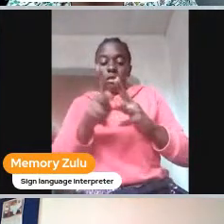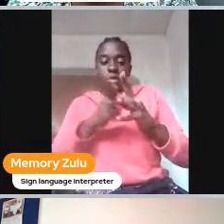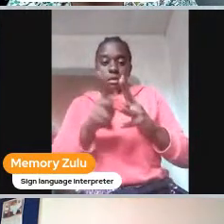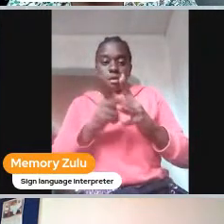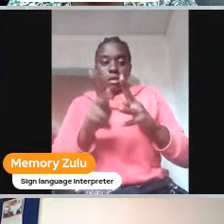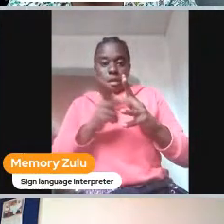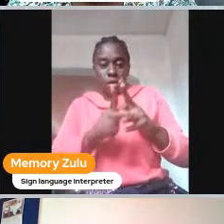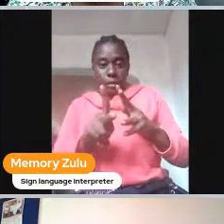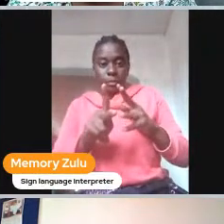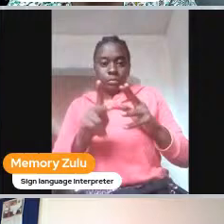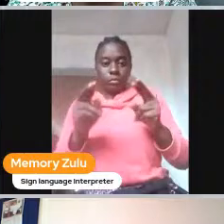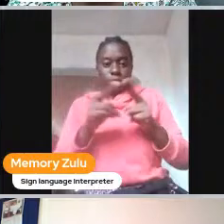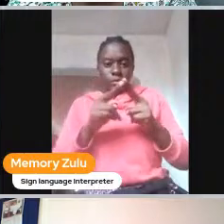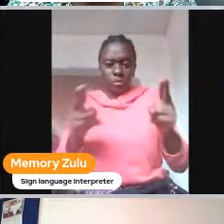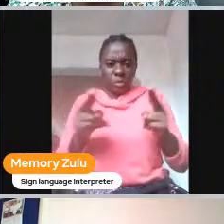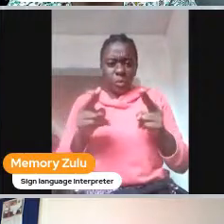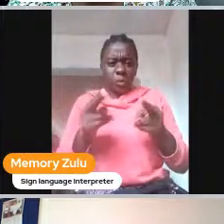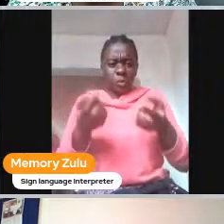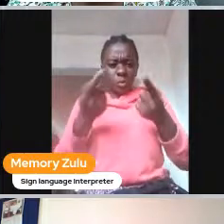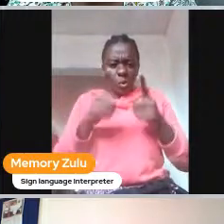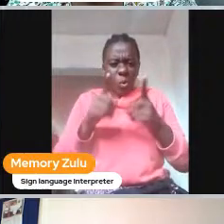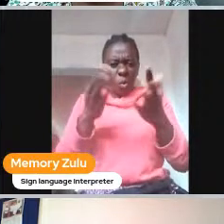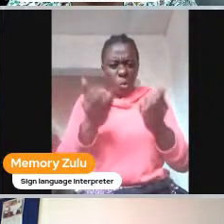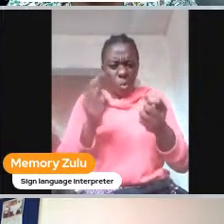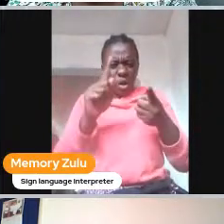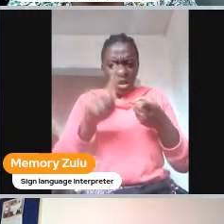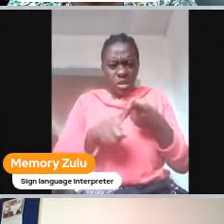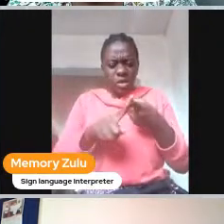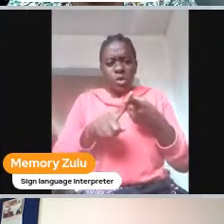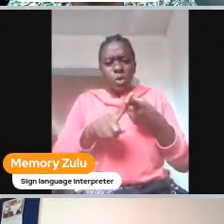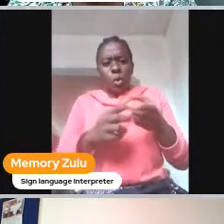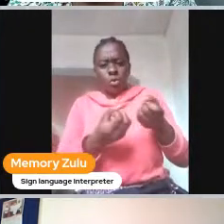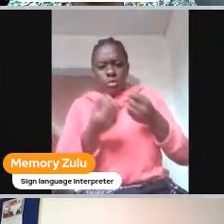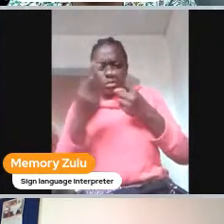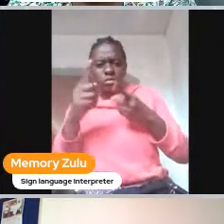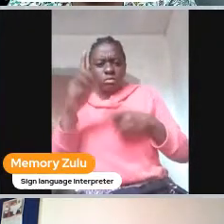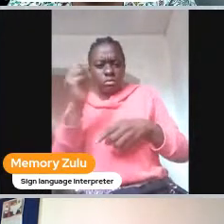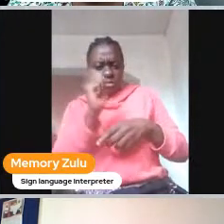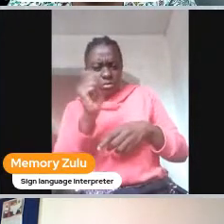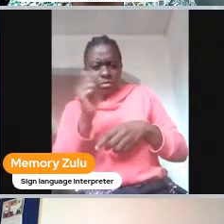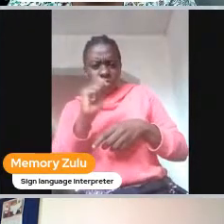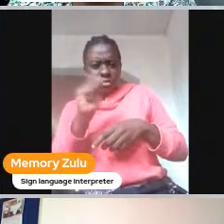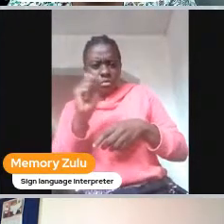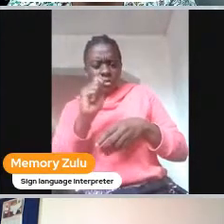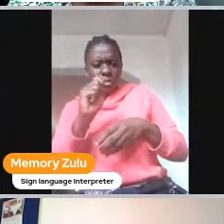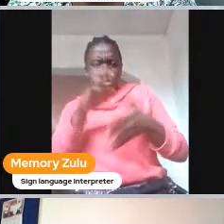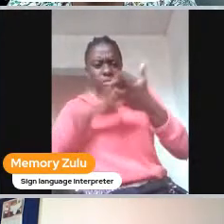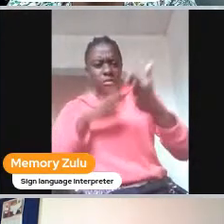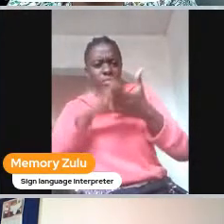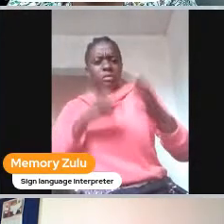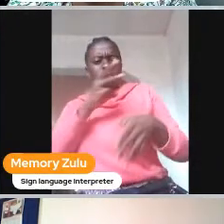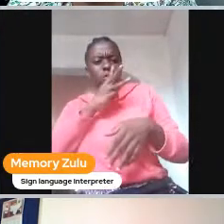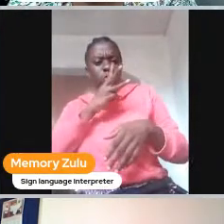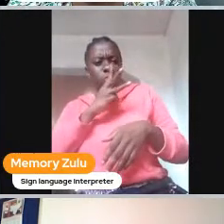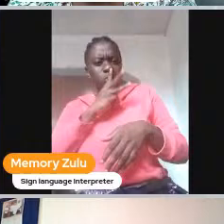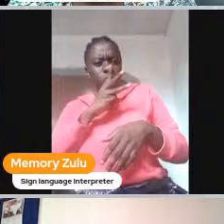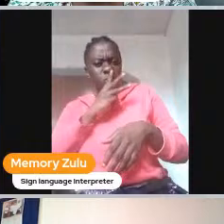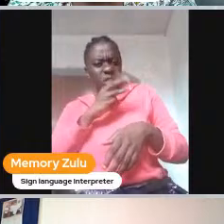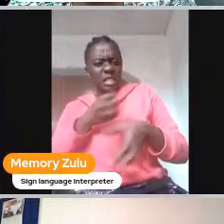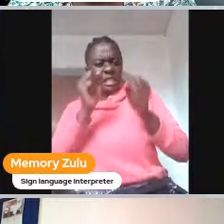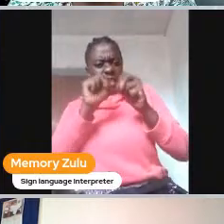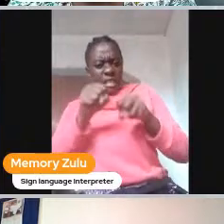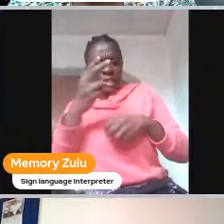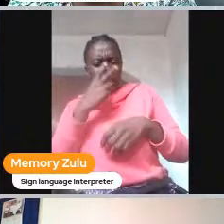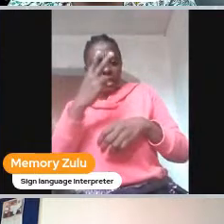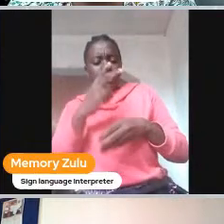when you feel the urge to urinate, and also taking a lot of fluids or hydration.